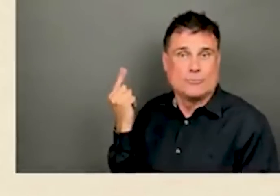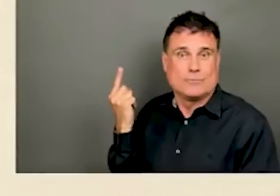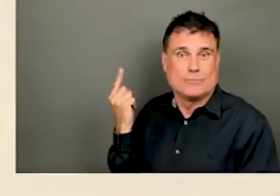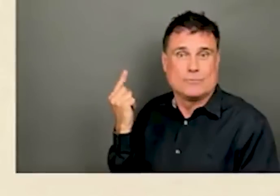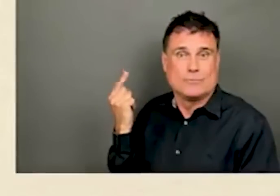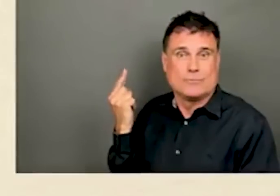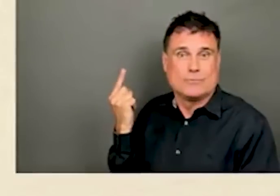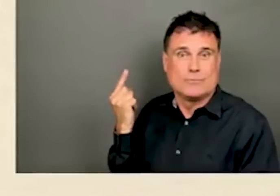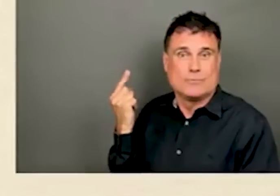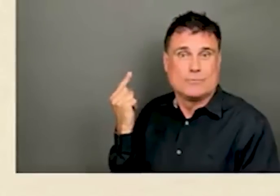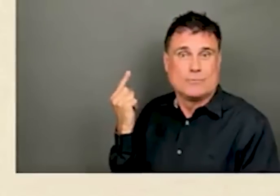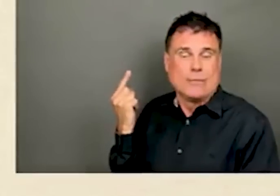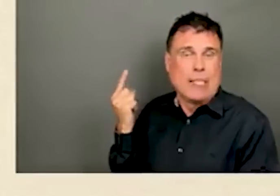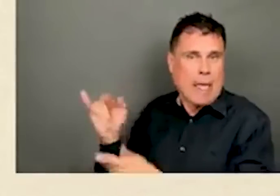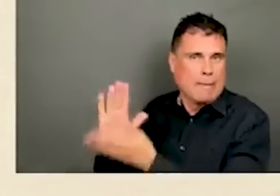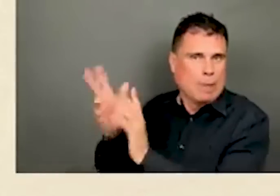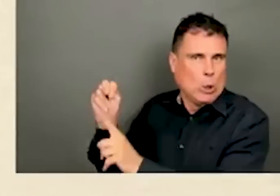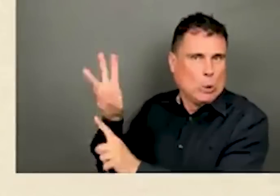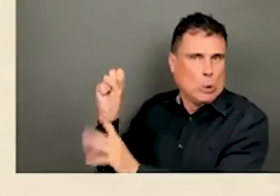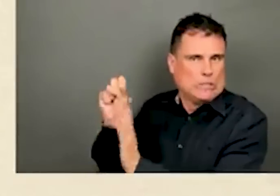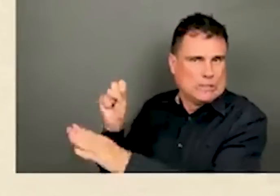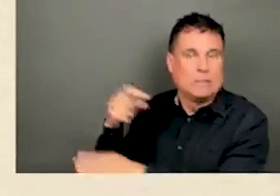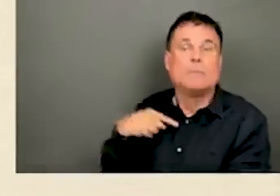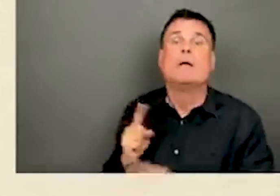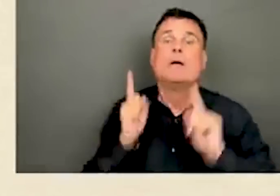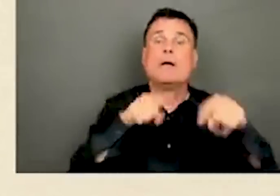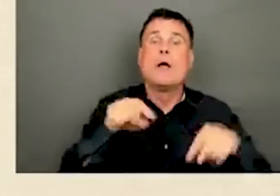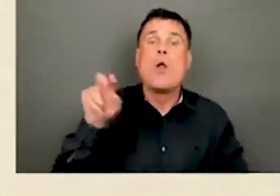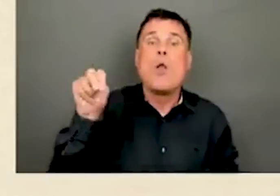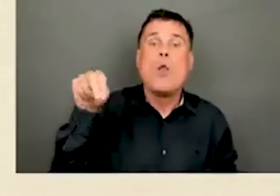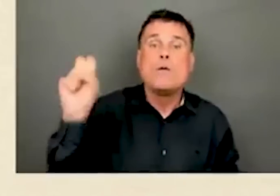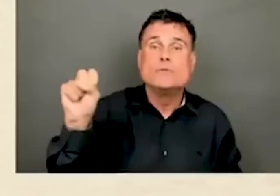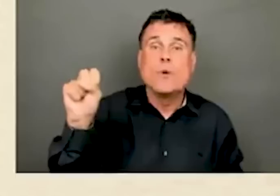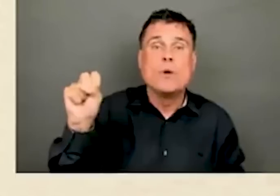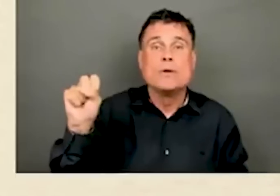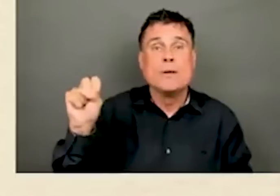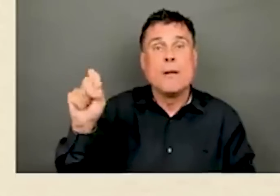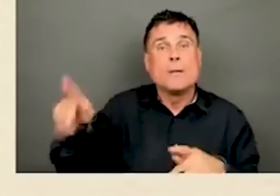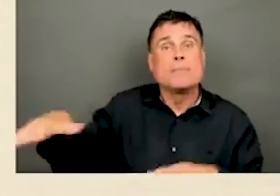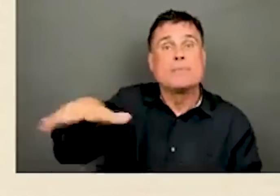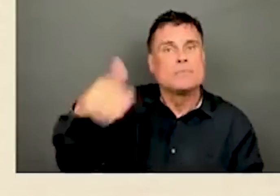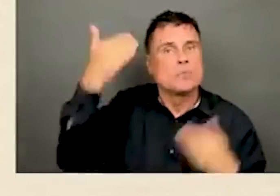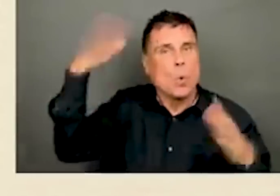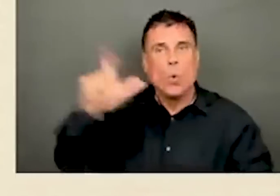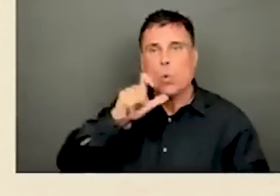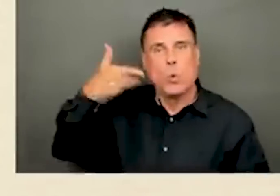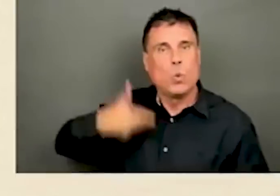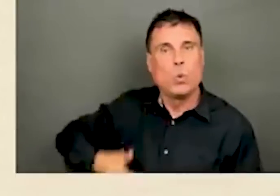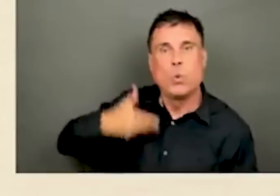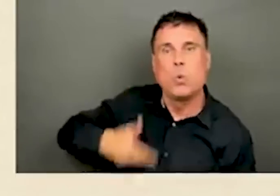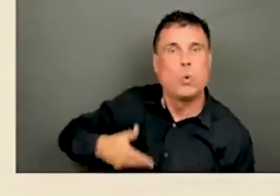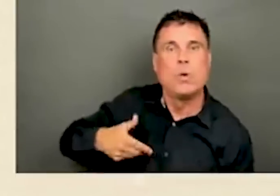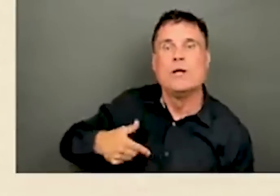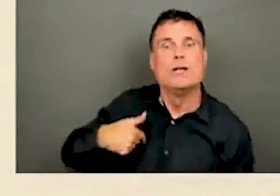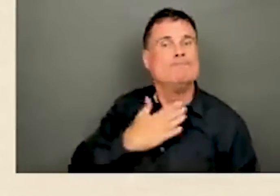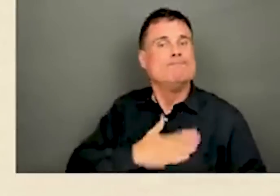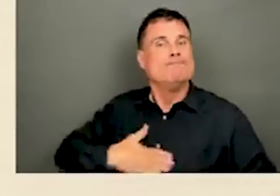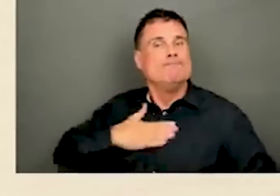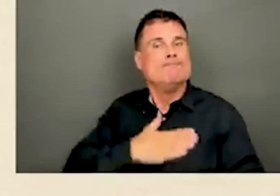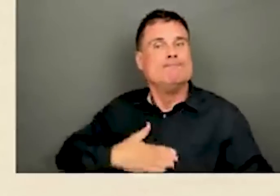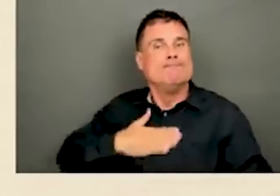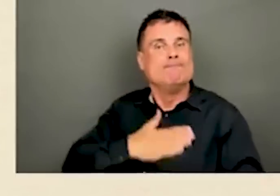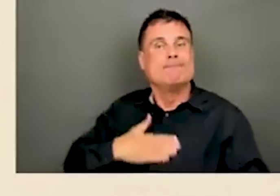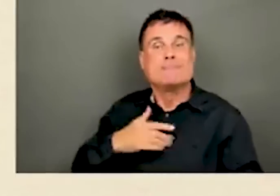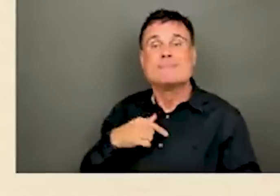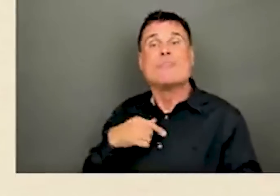but I went to Nova Scotia and nobody knew who the heck I was there. And it was just nice to, go pull up at a garage sale and talk to people and have a